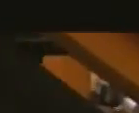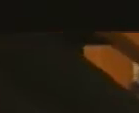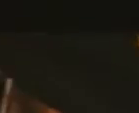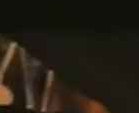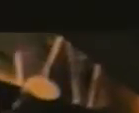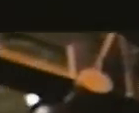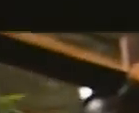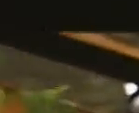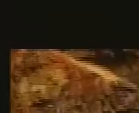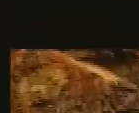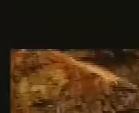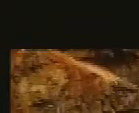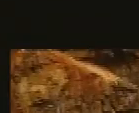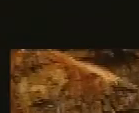My name is Go Williams. I'm in the construction